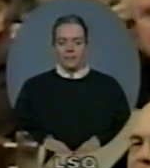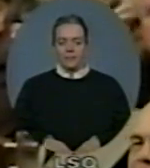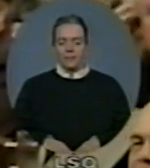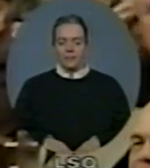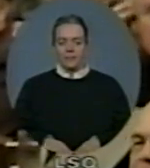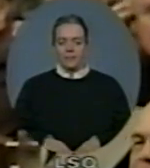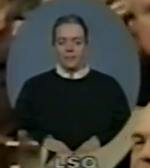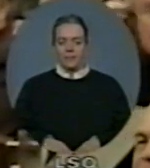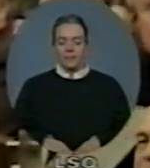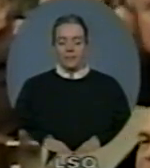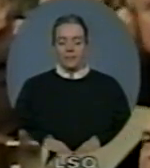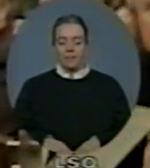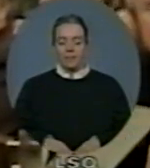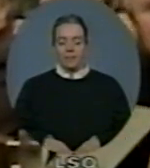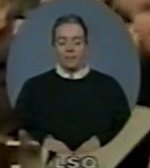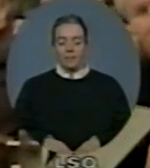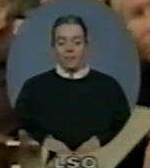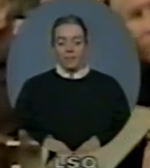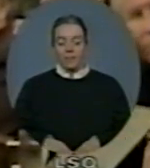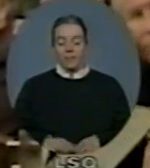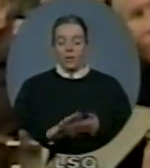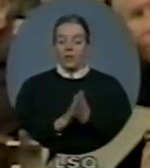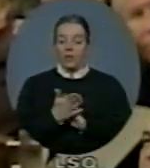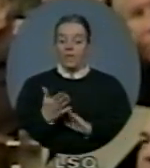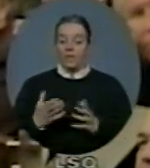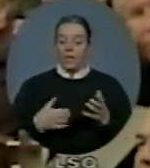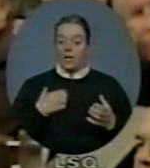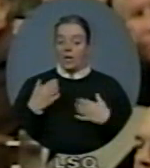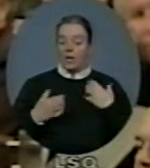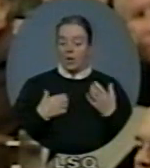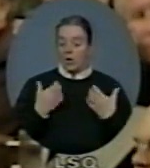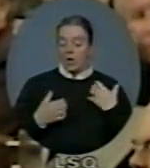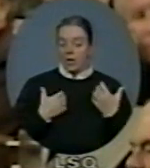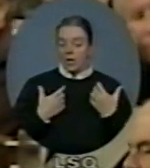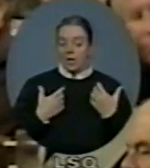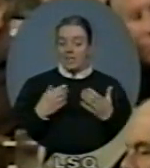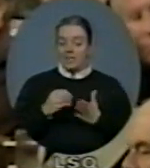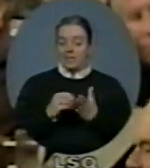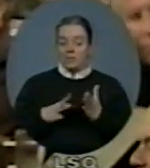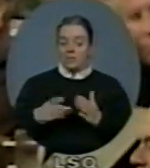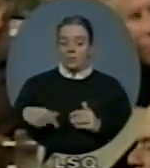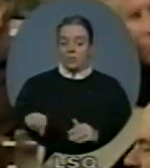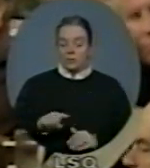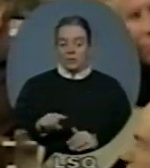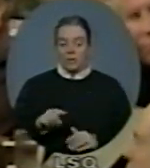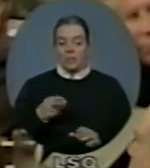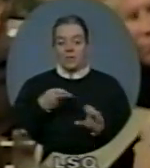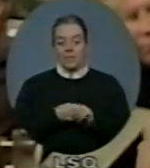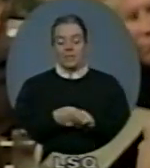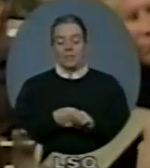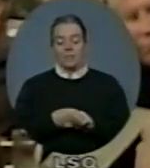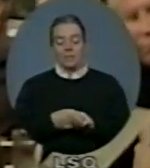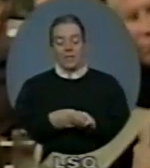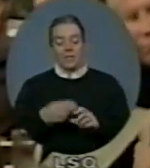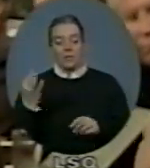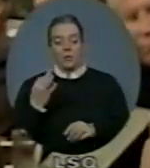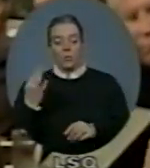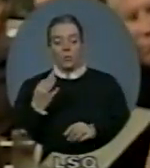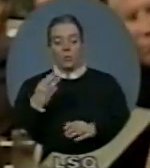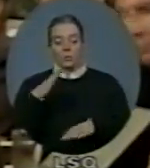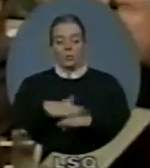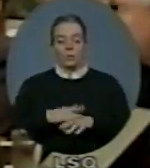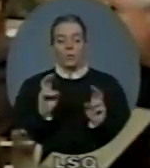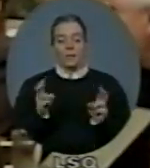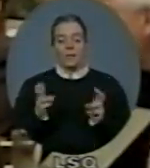sure, Mr. Speaker. Mr. Speaker, I guess the member kind of makes my point, which is that I've explained to him on several occasions. The